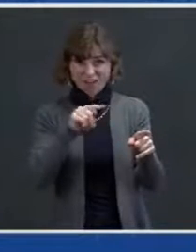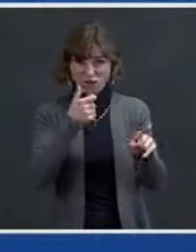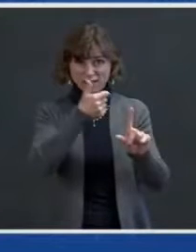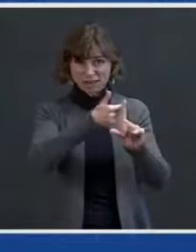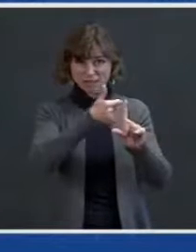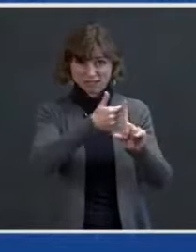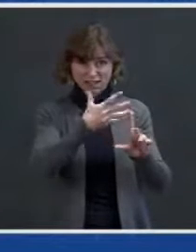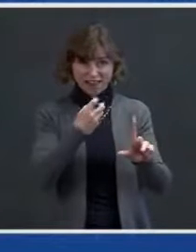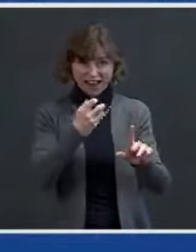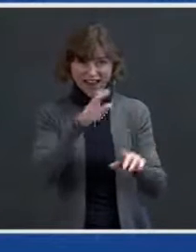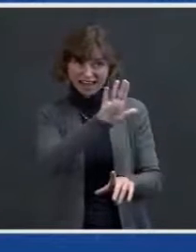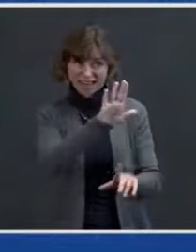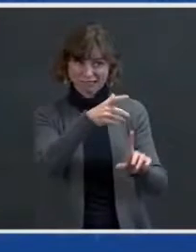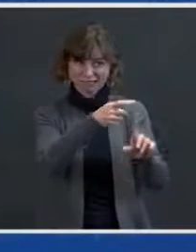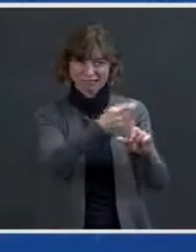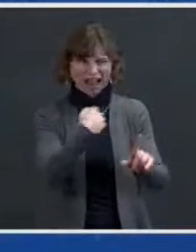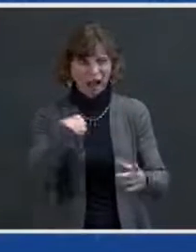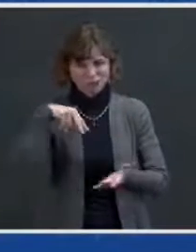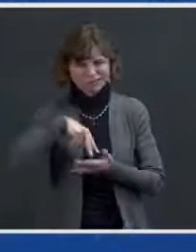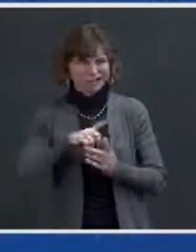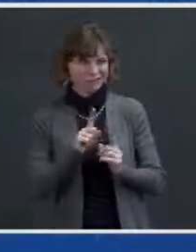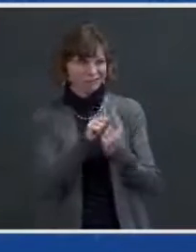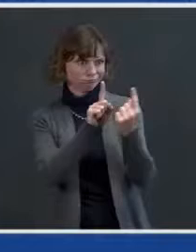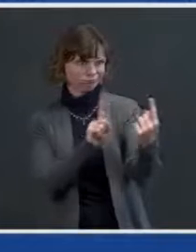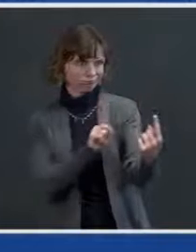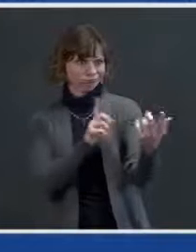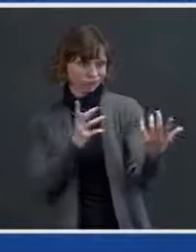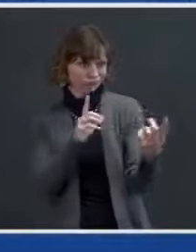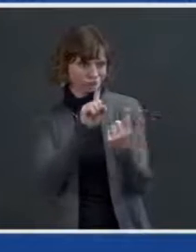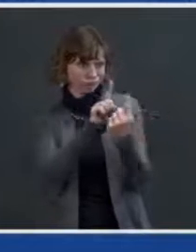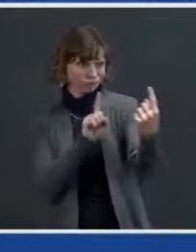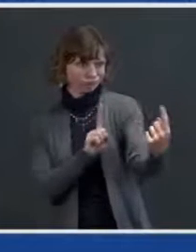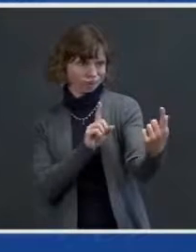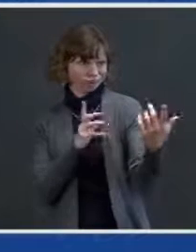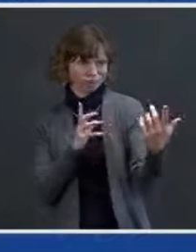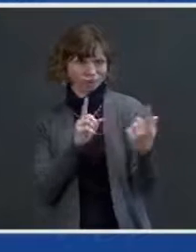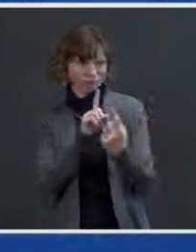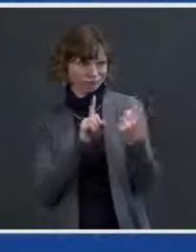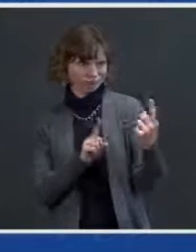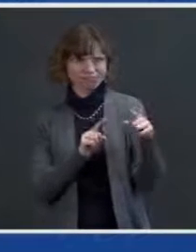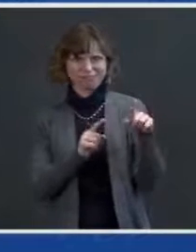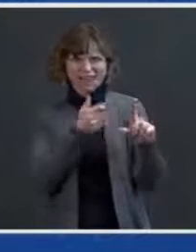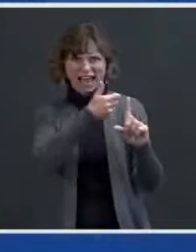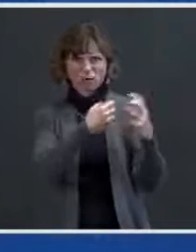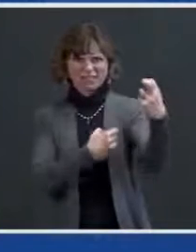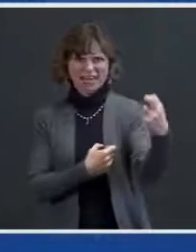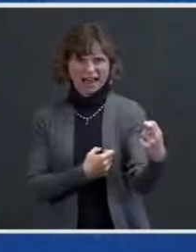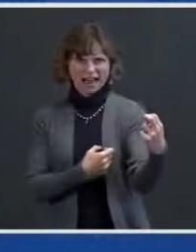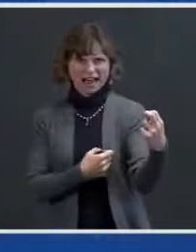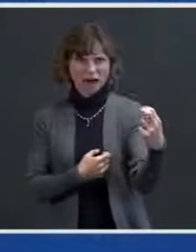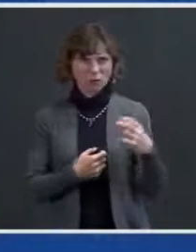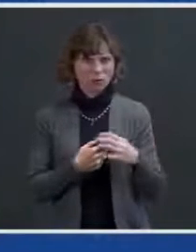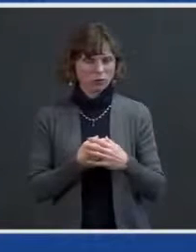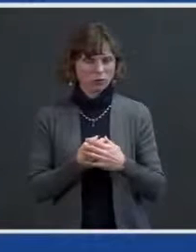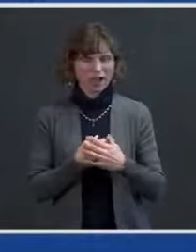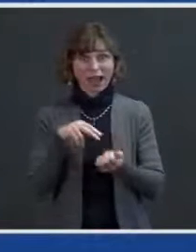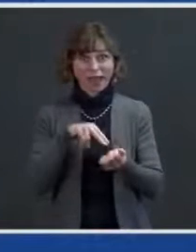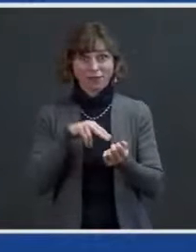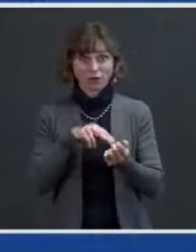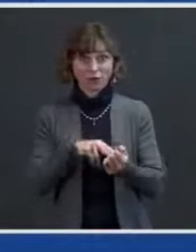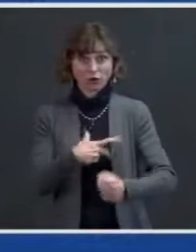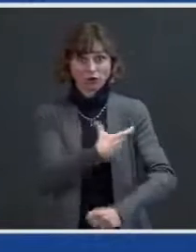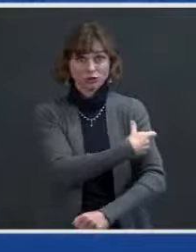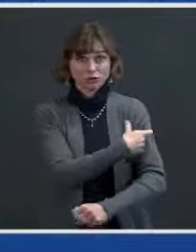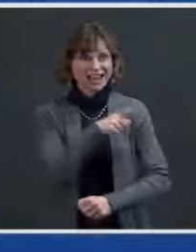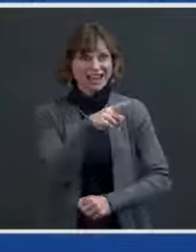and I was standing about as far away as I am from you, and standing up, and he was sitting down, and as the nurse put it in his arm, he